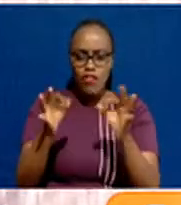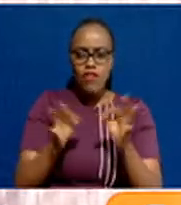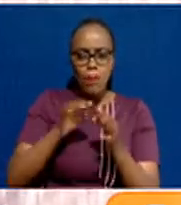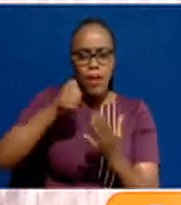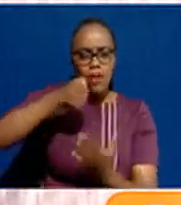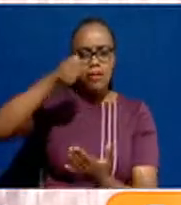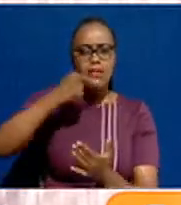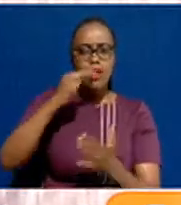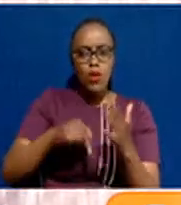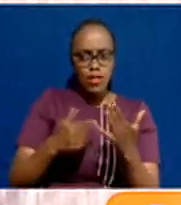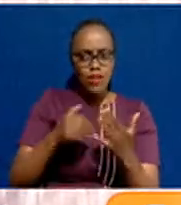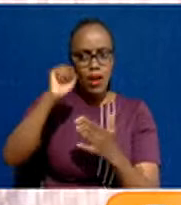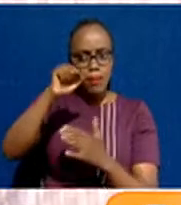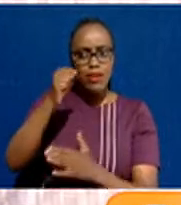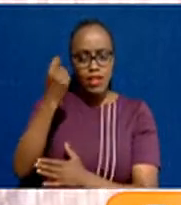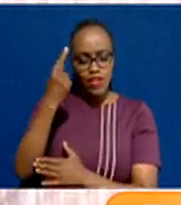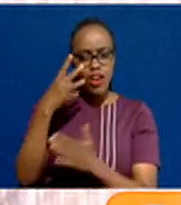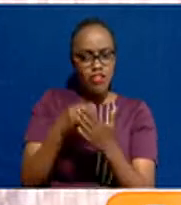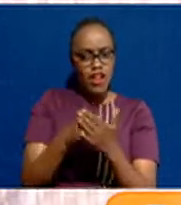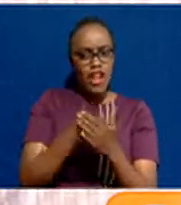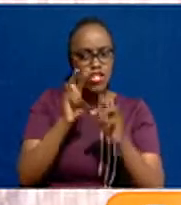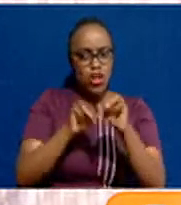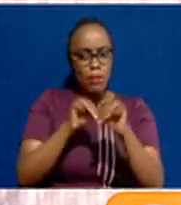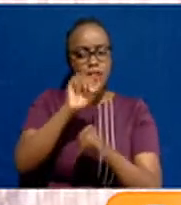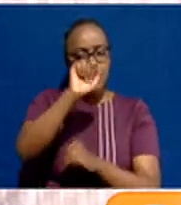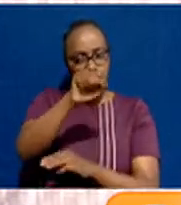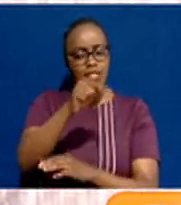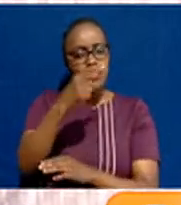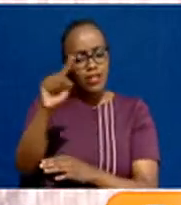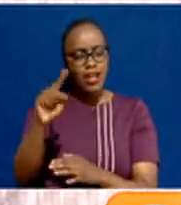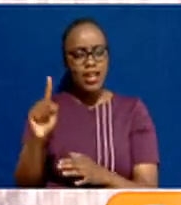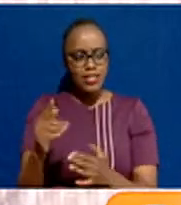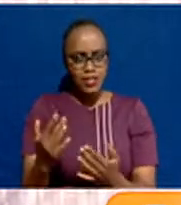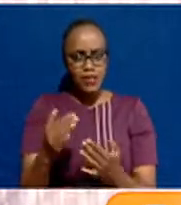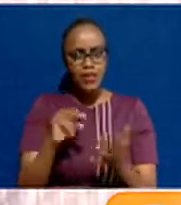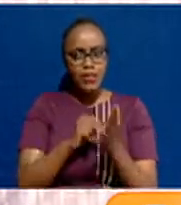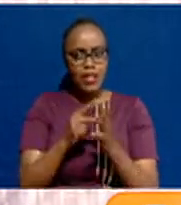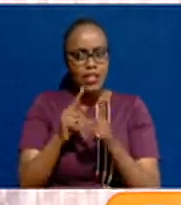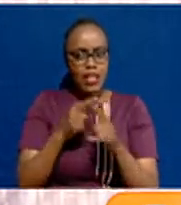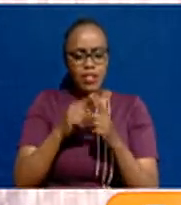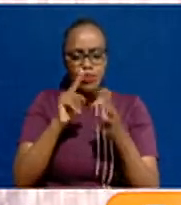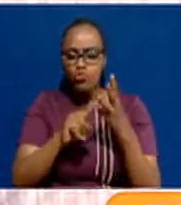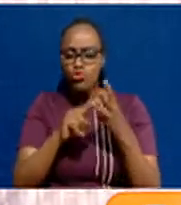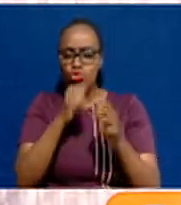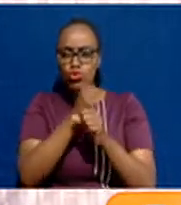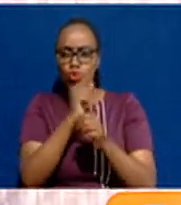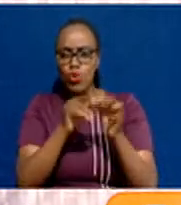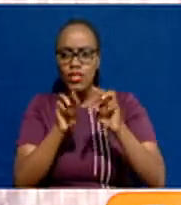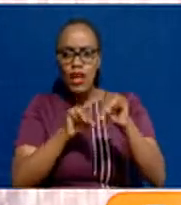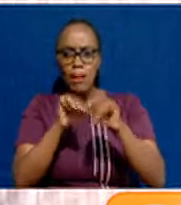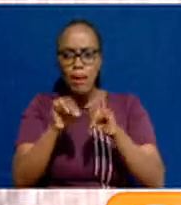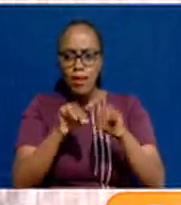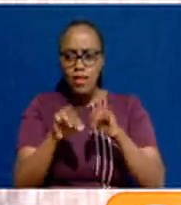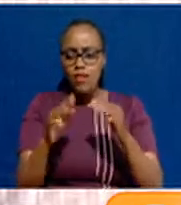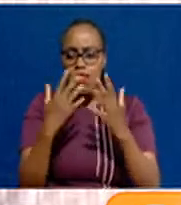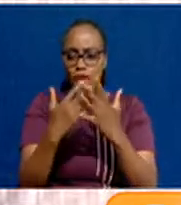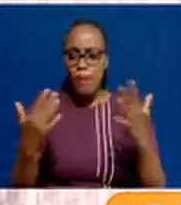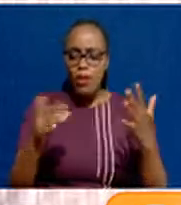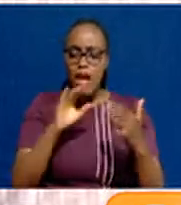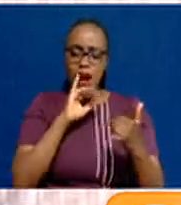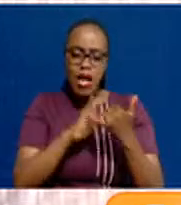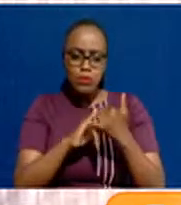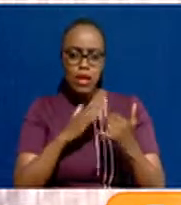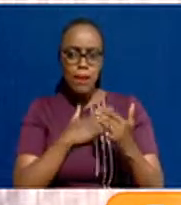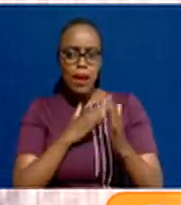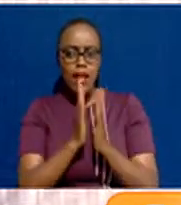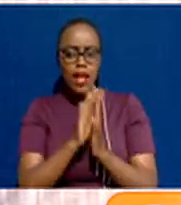call that? She's like, oh, I'm getting it. Financial management. I said, there we go. And what else do you do? Oh, I manage the real estate properties of my husband